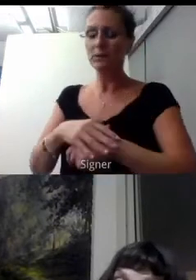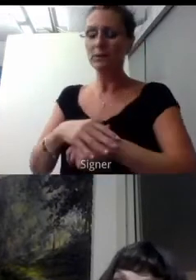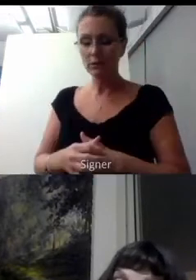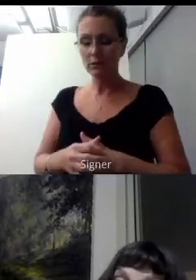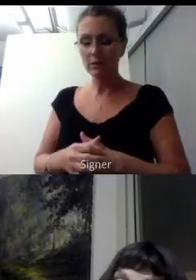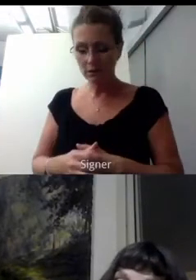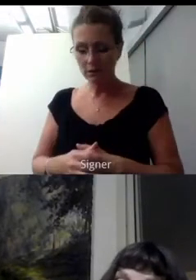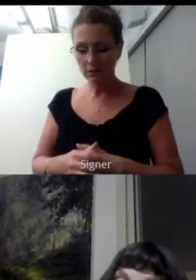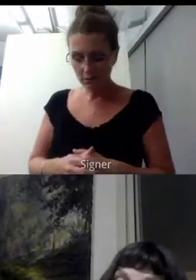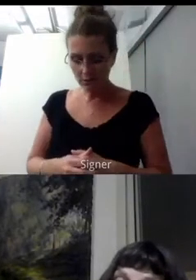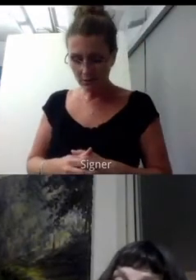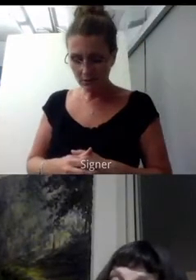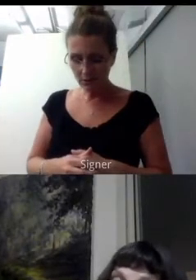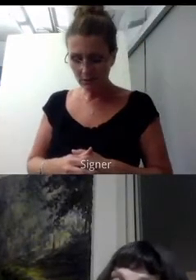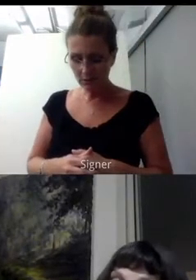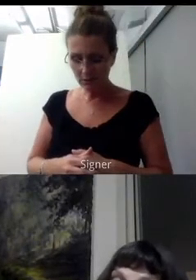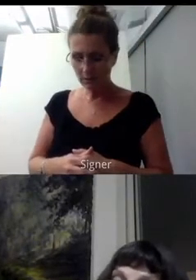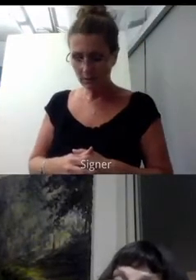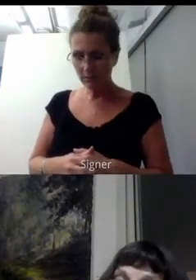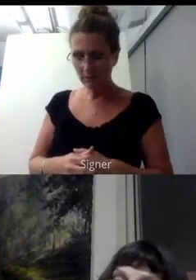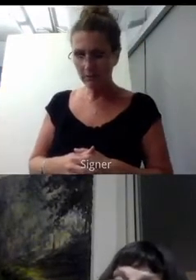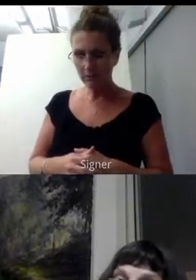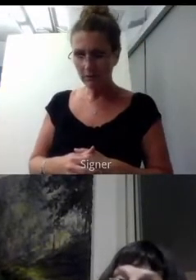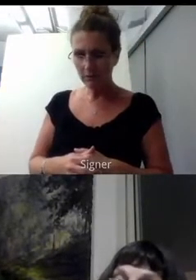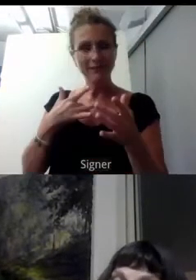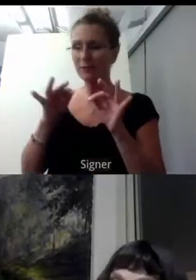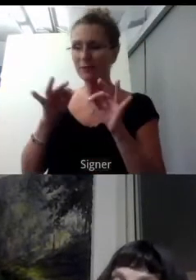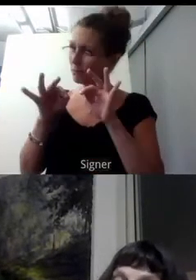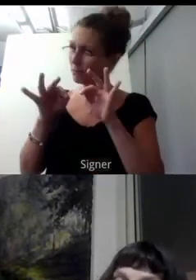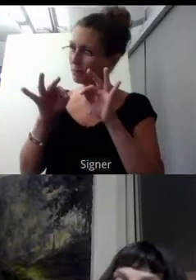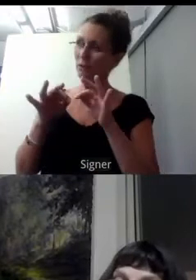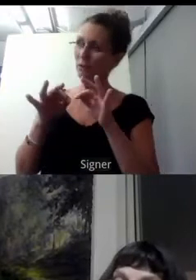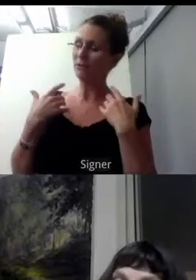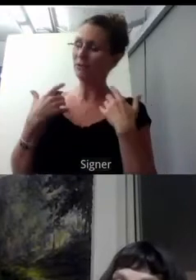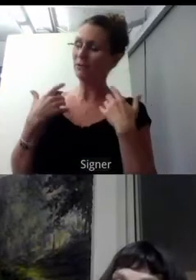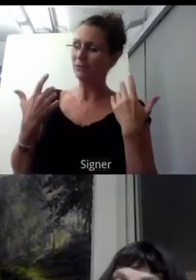is the one thing which I would change in